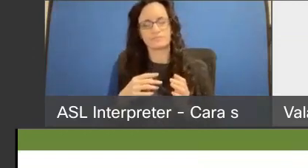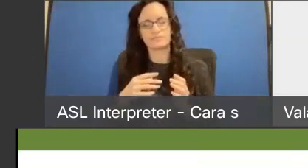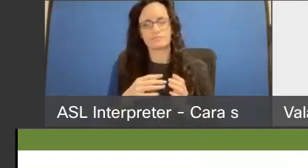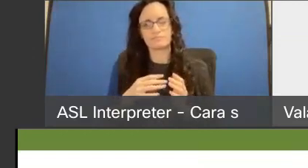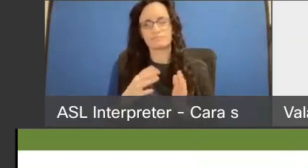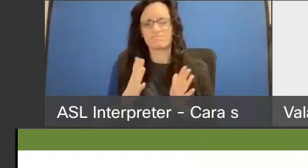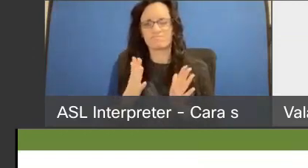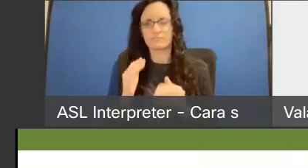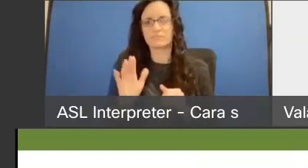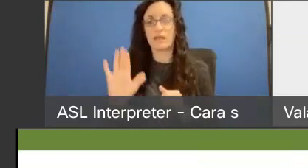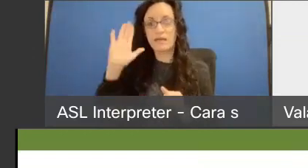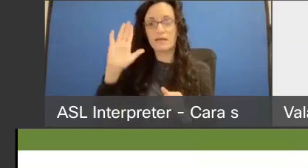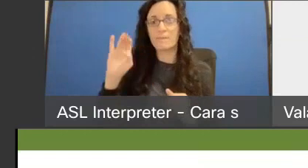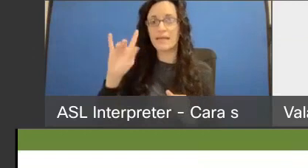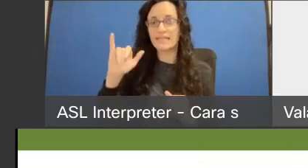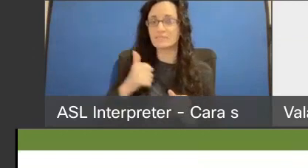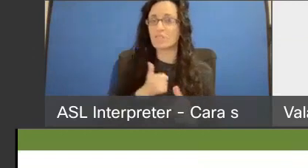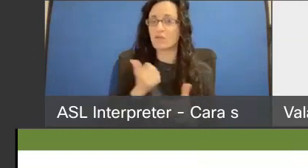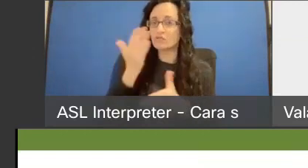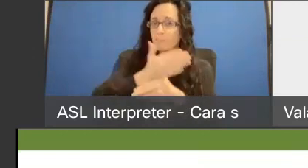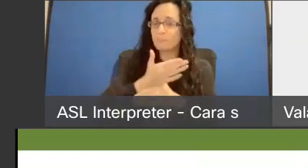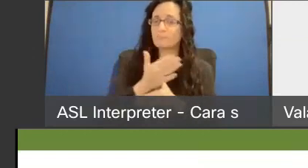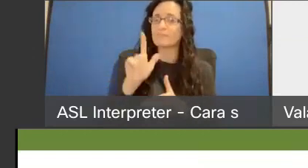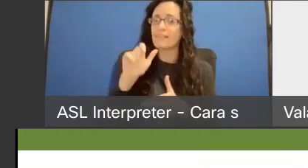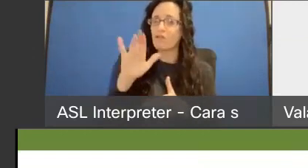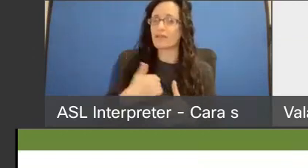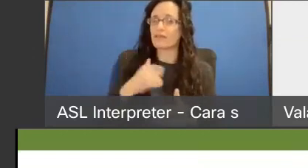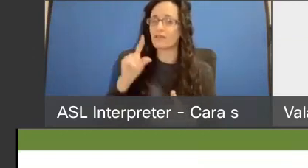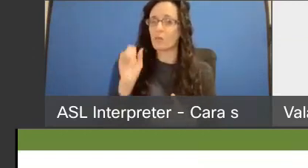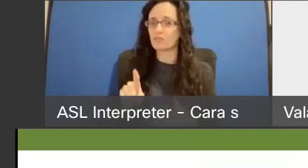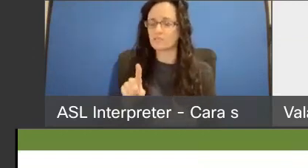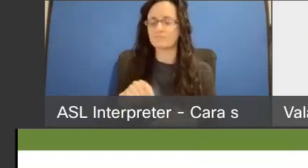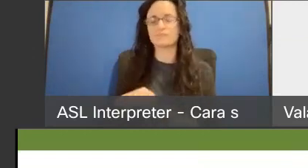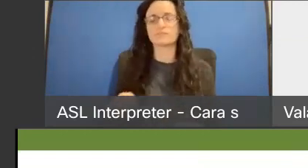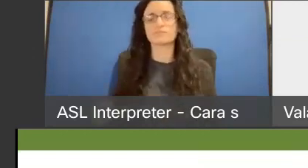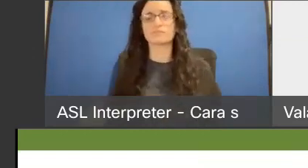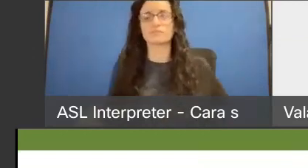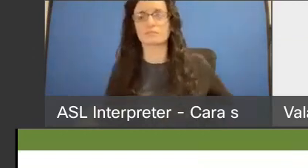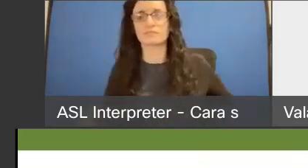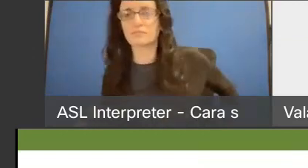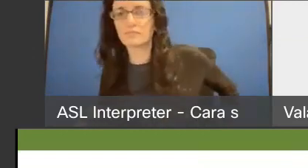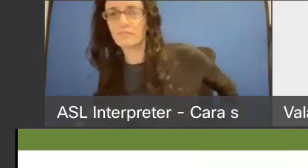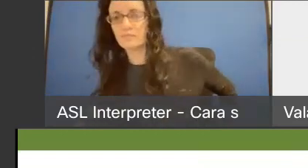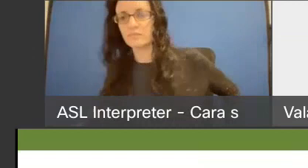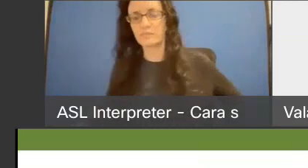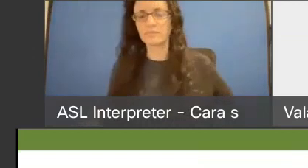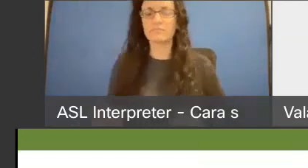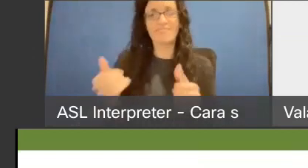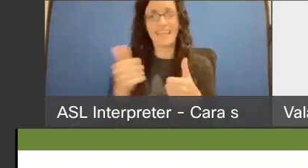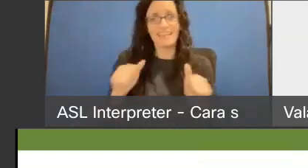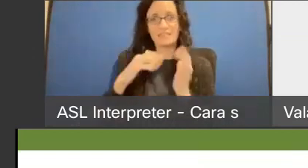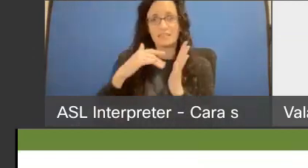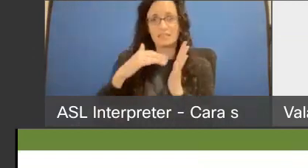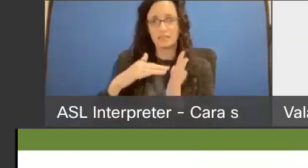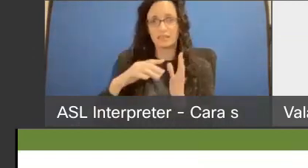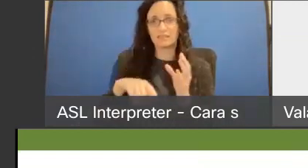Larry, a question. I'm so sorry to interrupt you. No, please from do. Susan. Have there been any studies on children